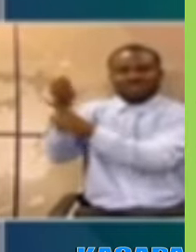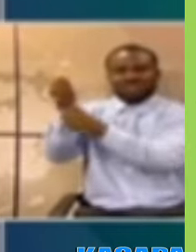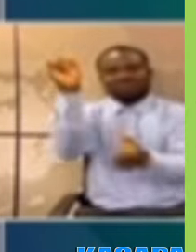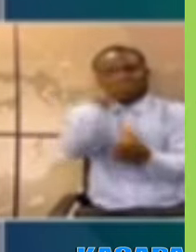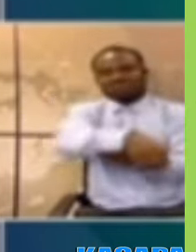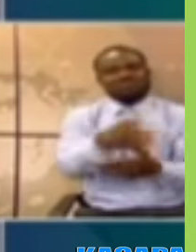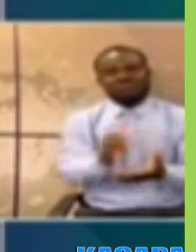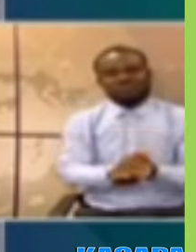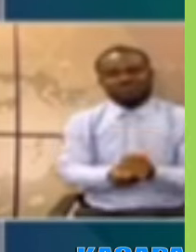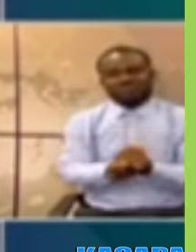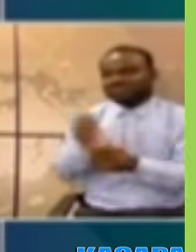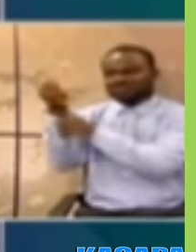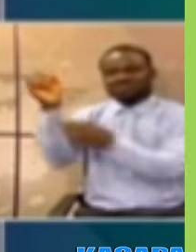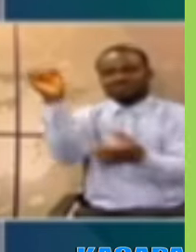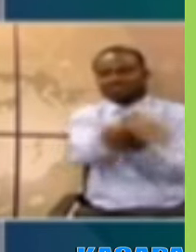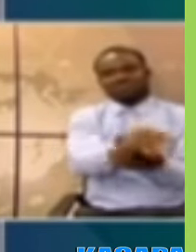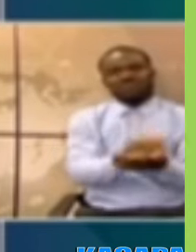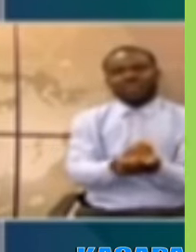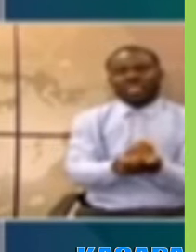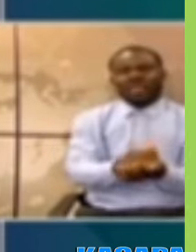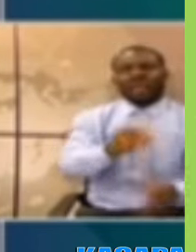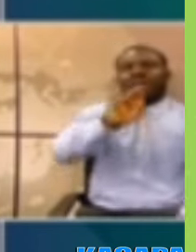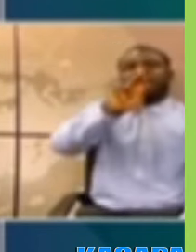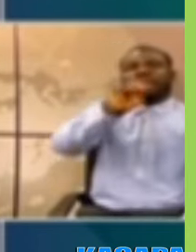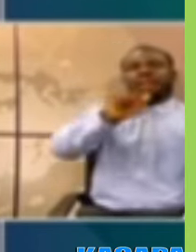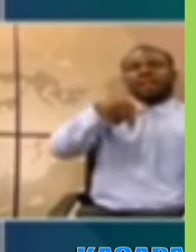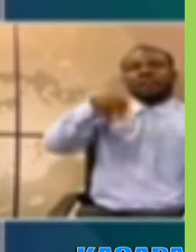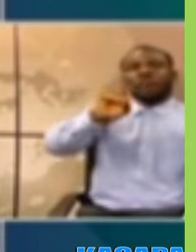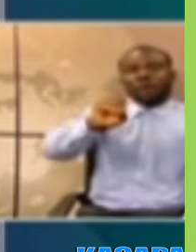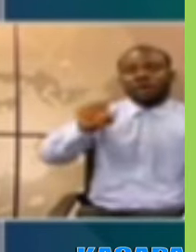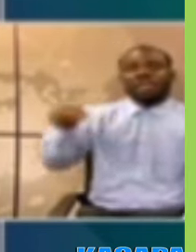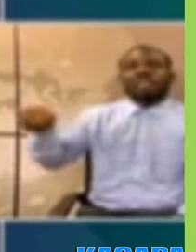Ah, it's in an apple ever catch or say, oh, yeah, we win your party